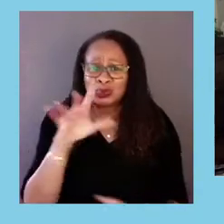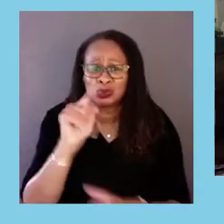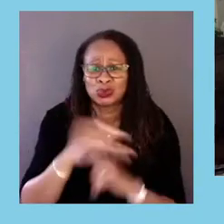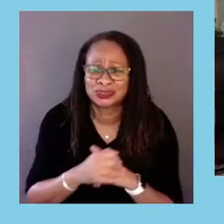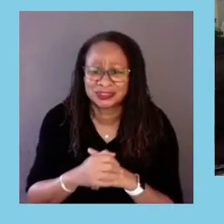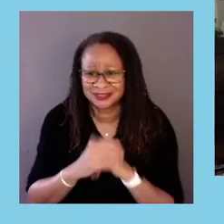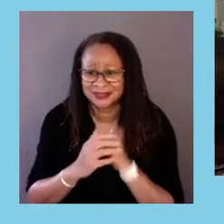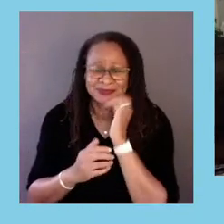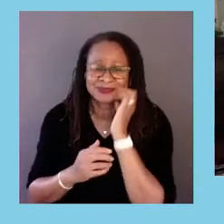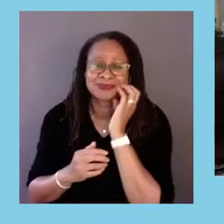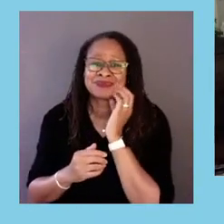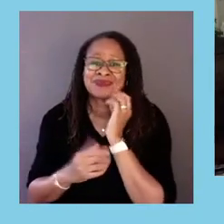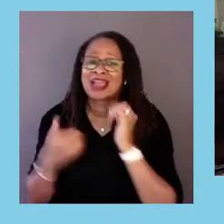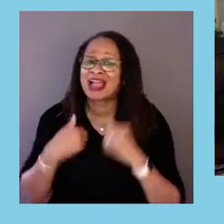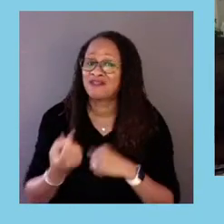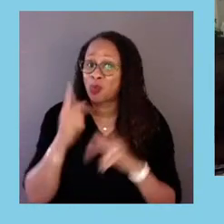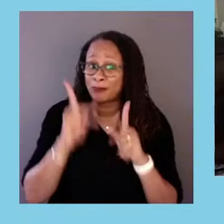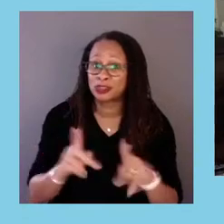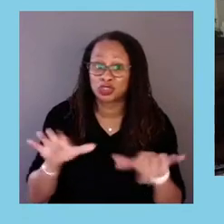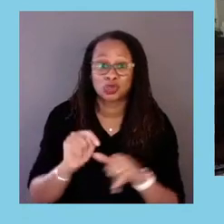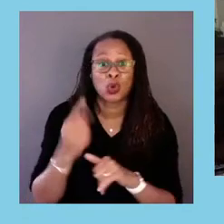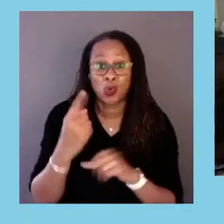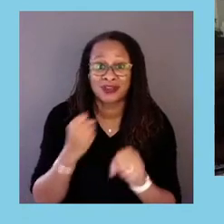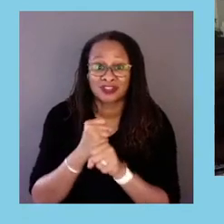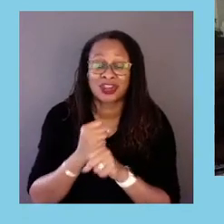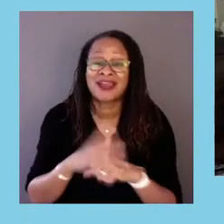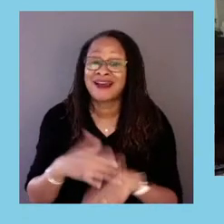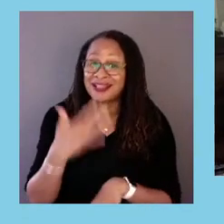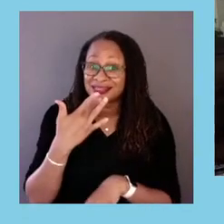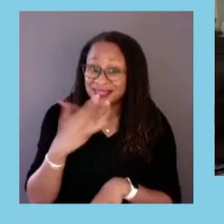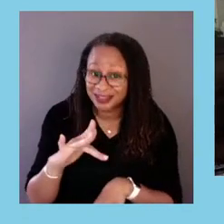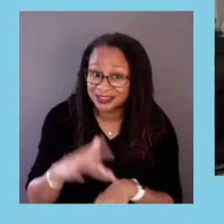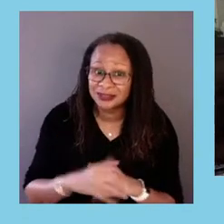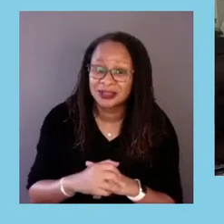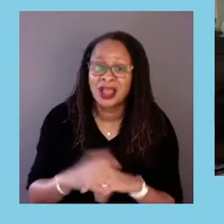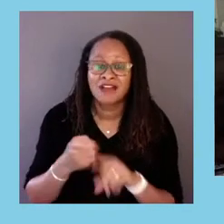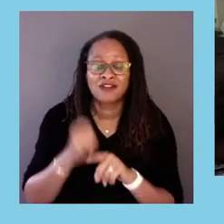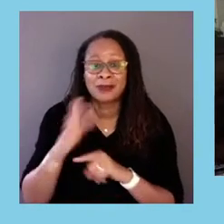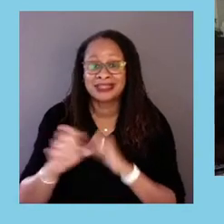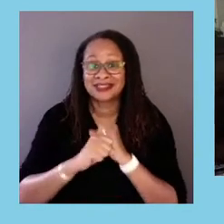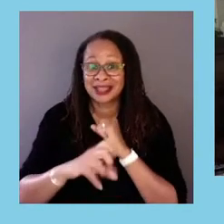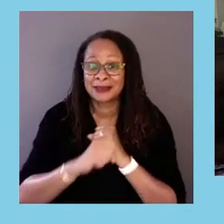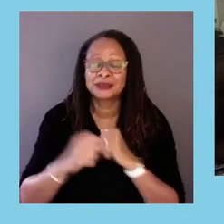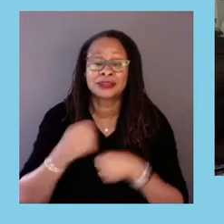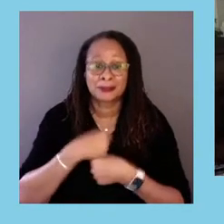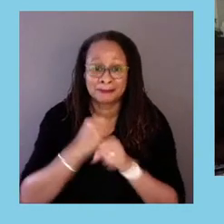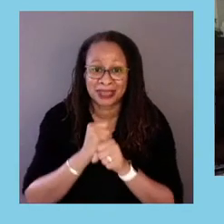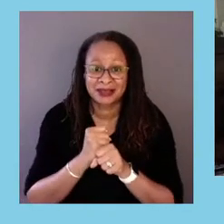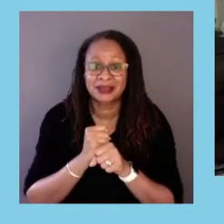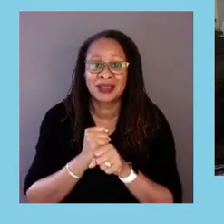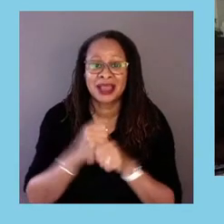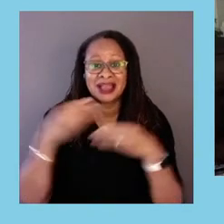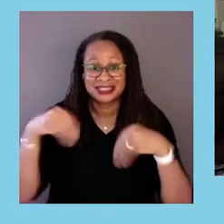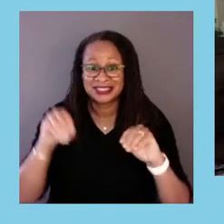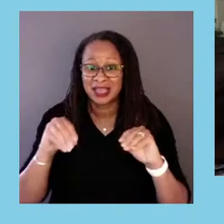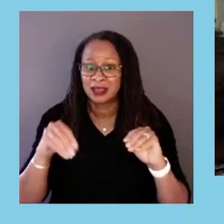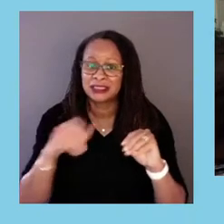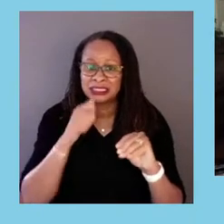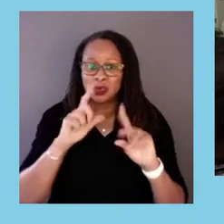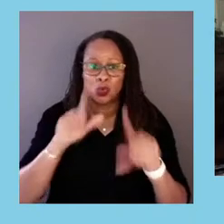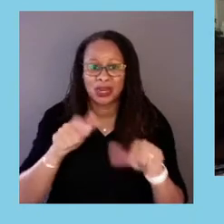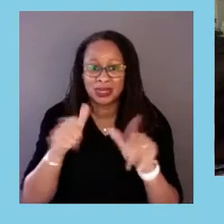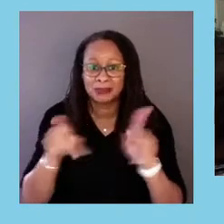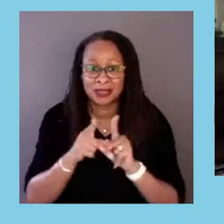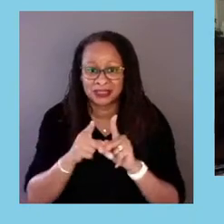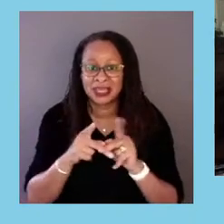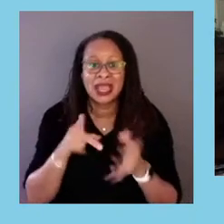I had one person do that 1 year. And luckily, from his campaign, he was able to make a sale. I never went anywhere, but he made a sale and paid everything